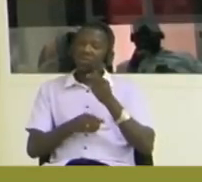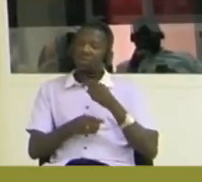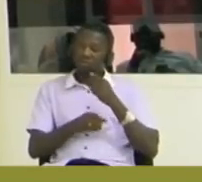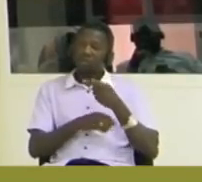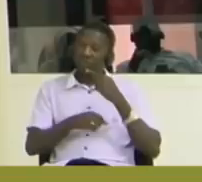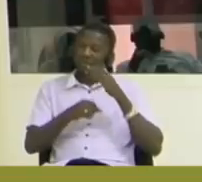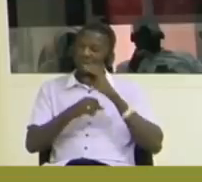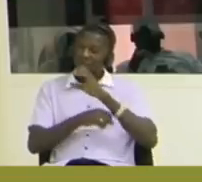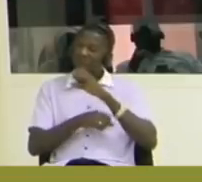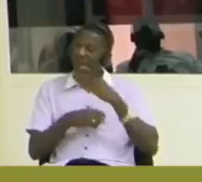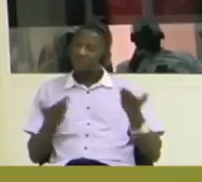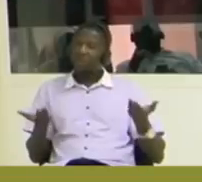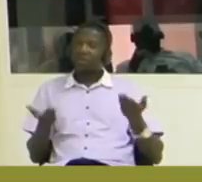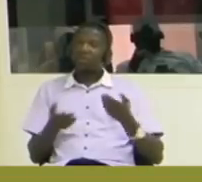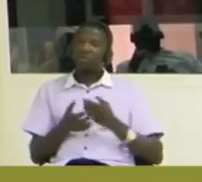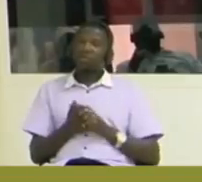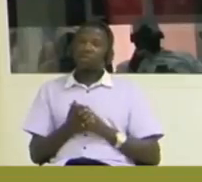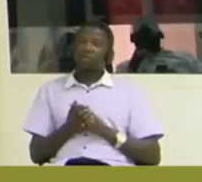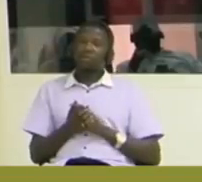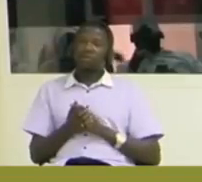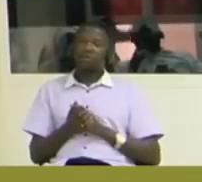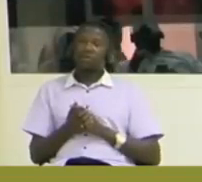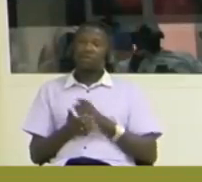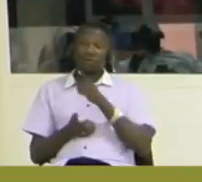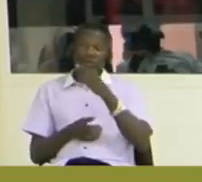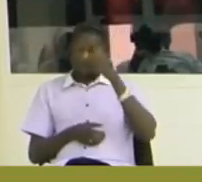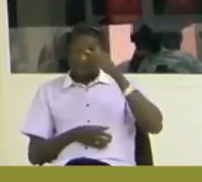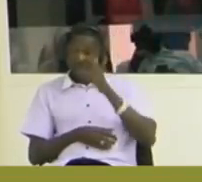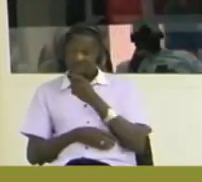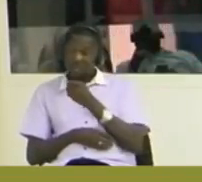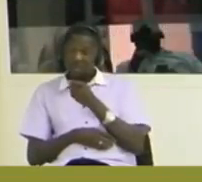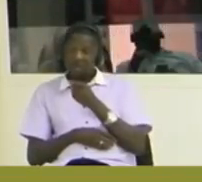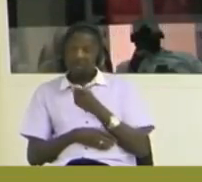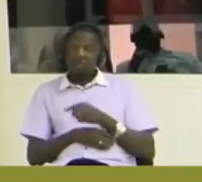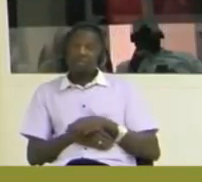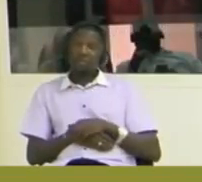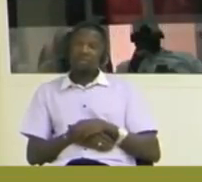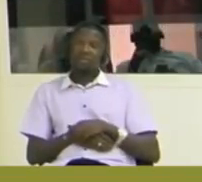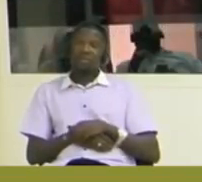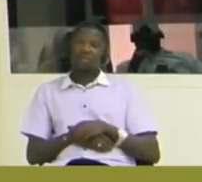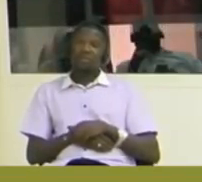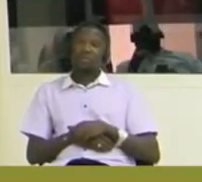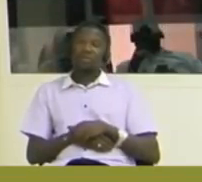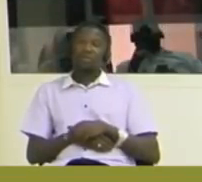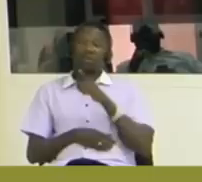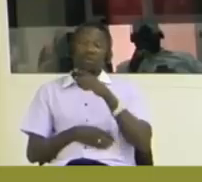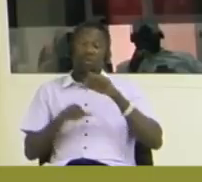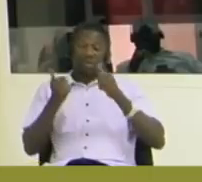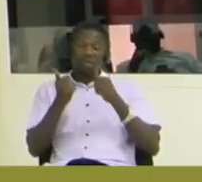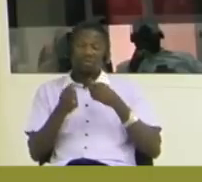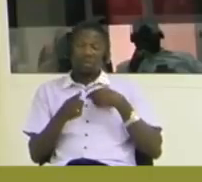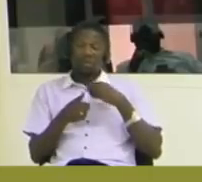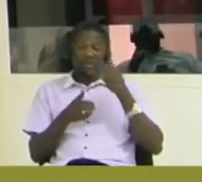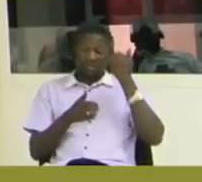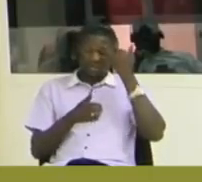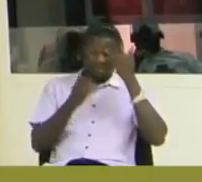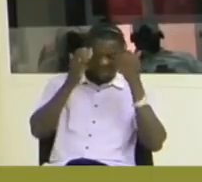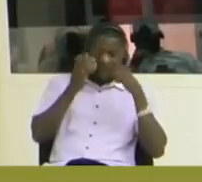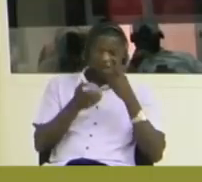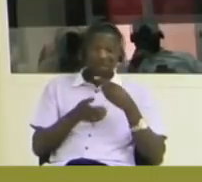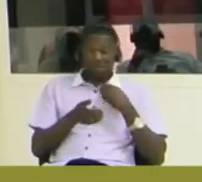Nonetheless, sir. But you agree? No, sir. You see, you started by speculating and say that it could have been. And